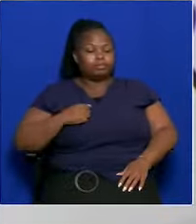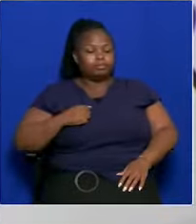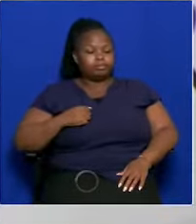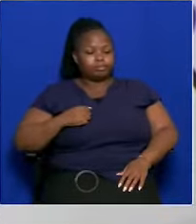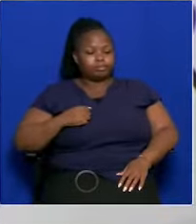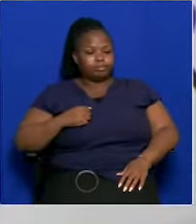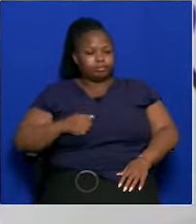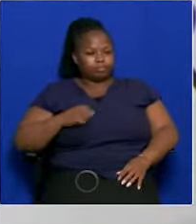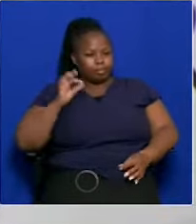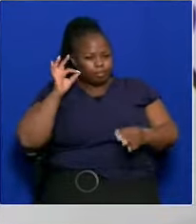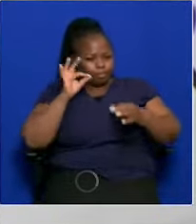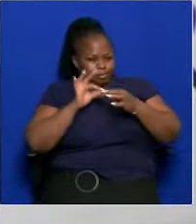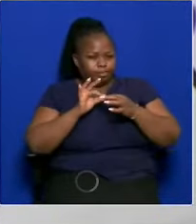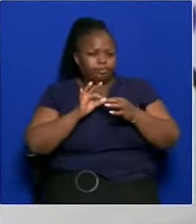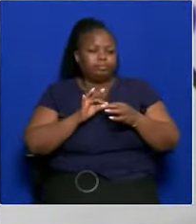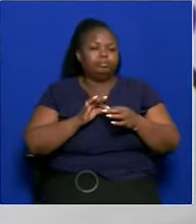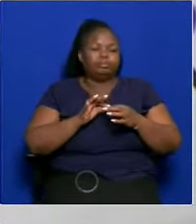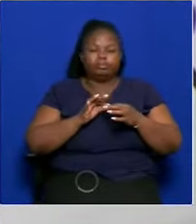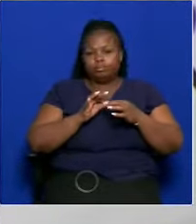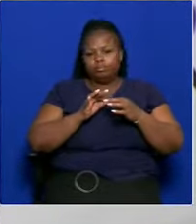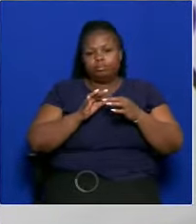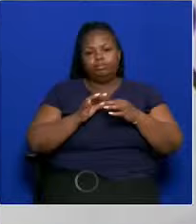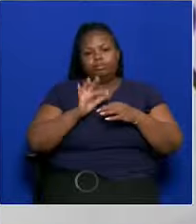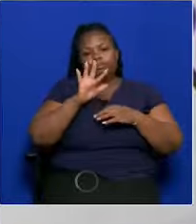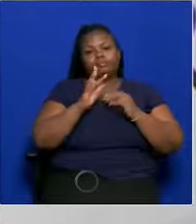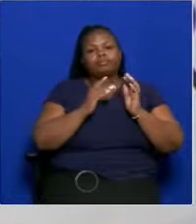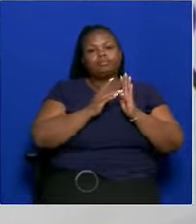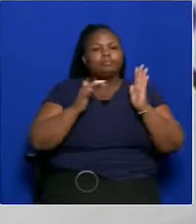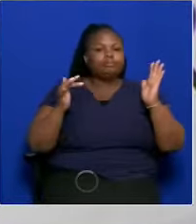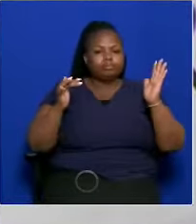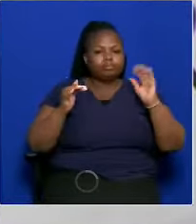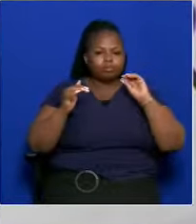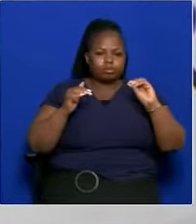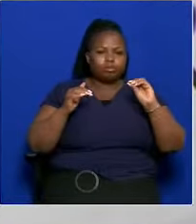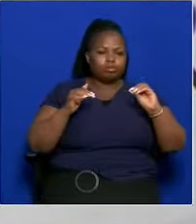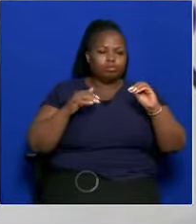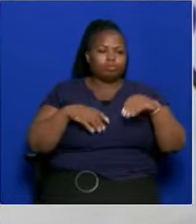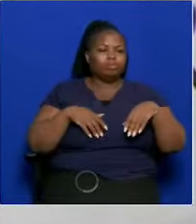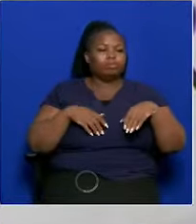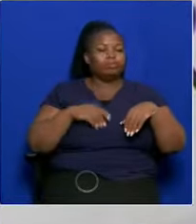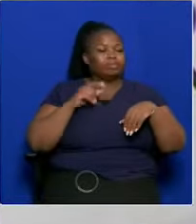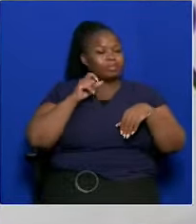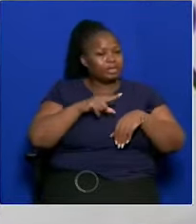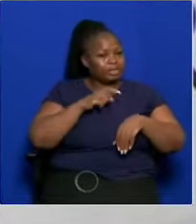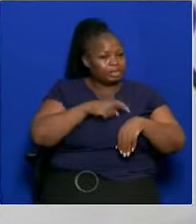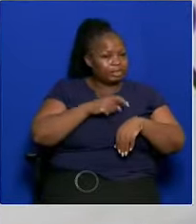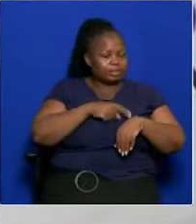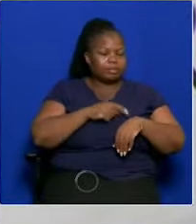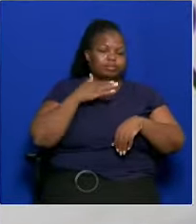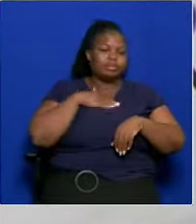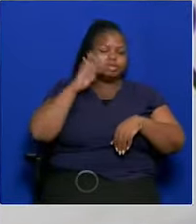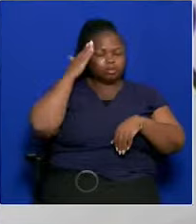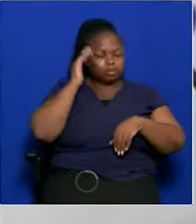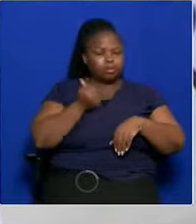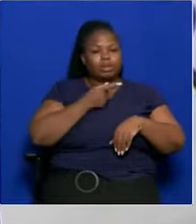of the 5 million, it is there. That is the time I became aware. And